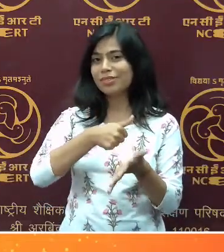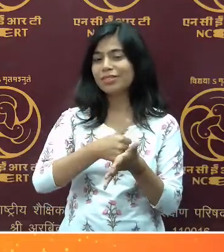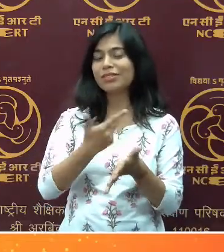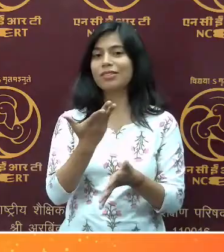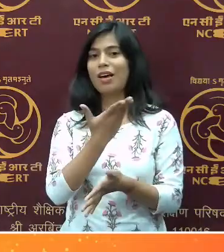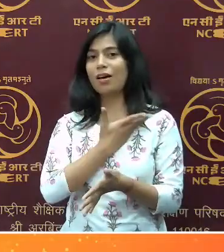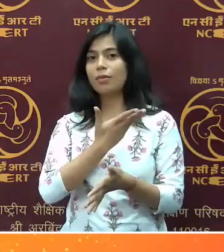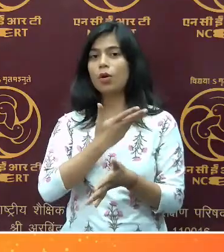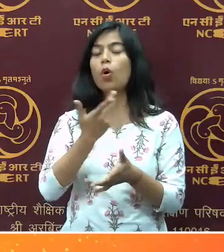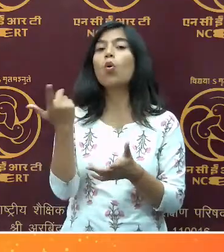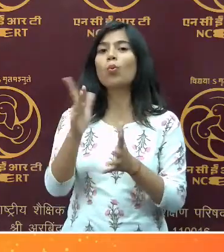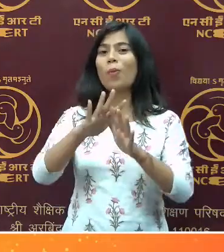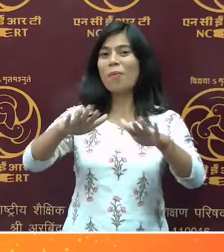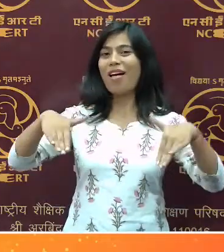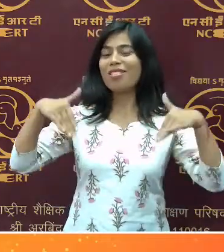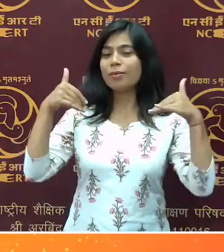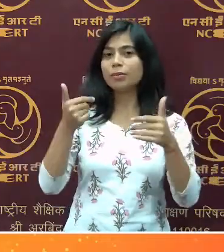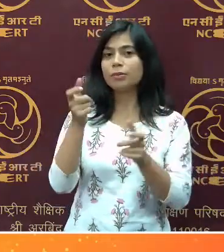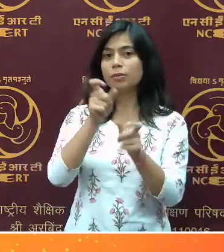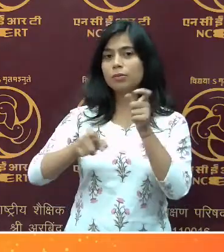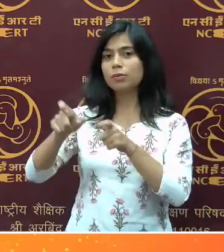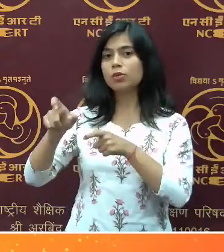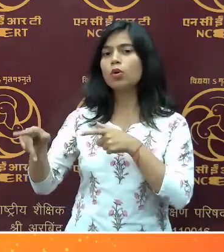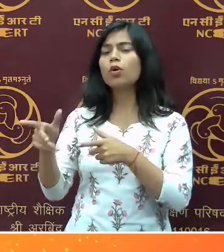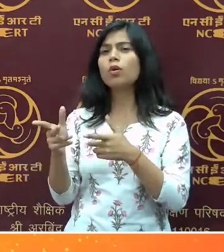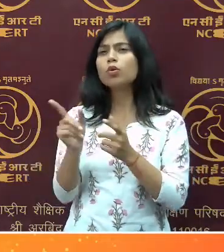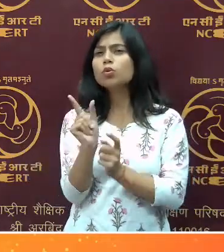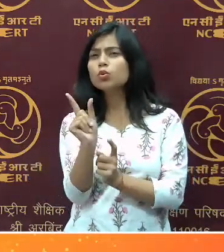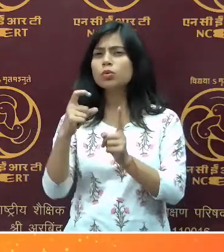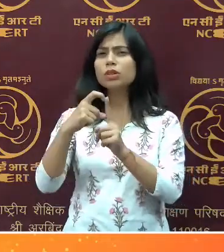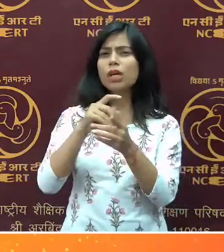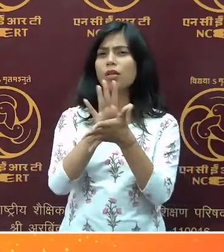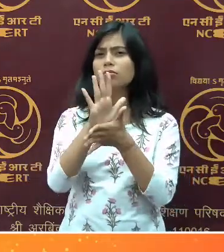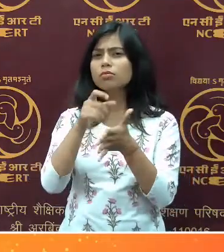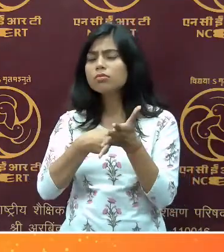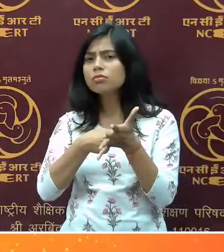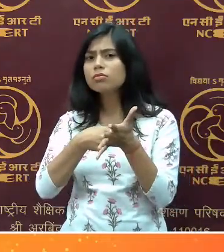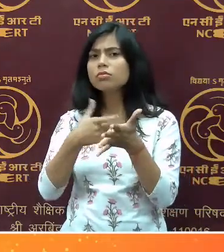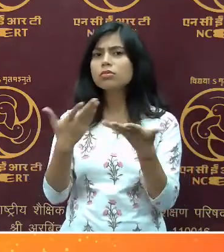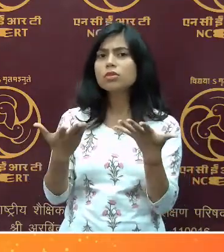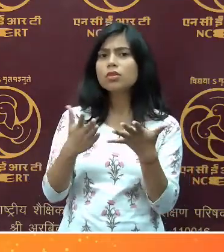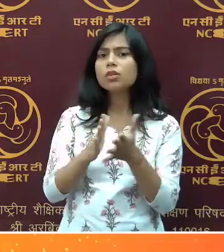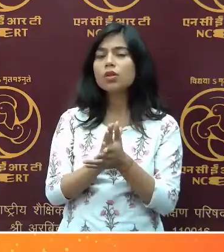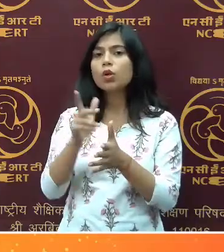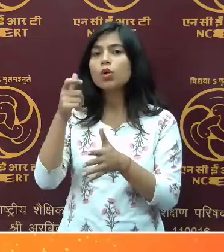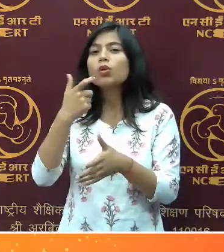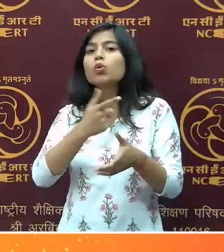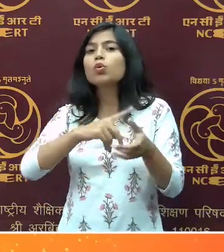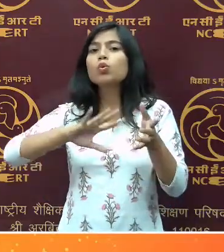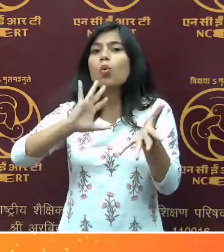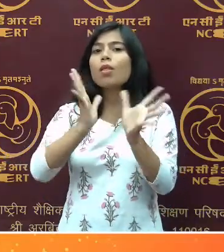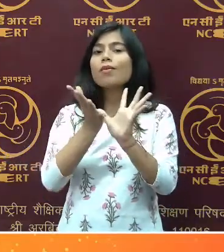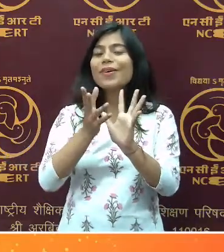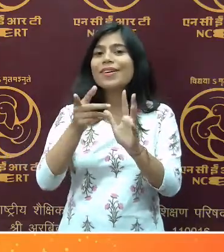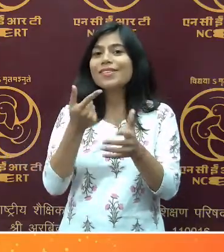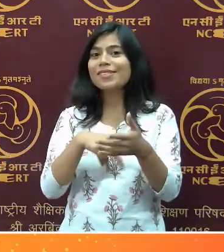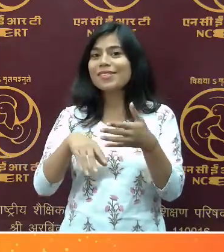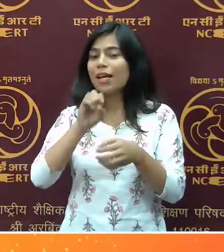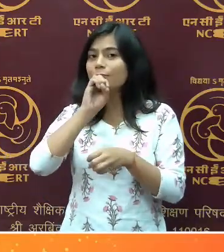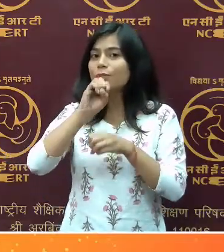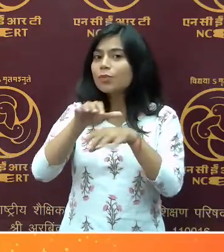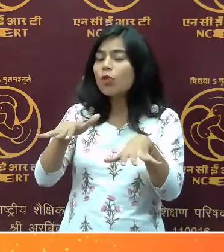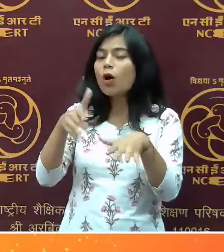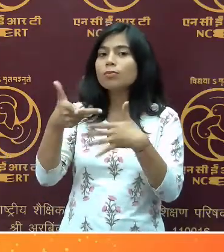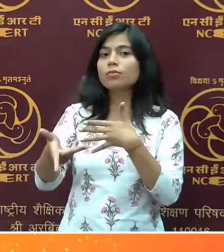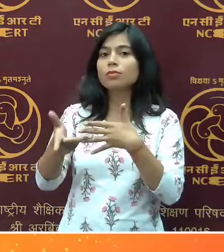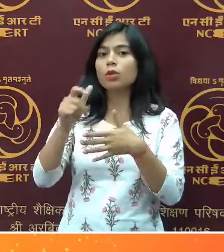parliament and people. Second is UDHR, again it is a Universal Declaration of Human Rights made by United Nations